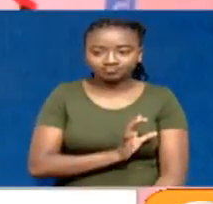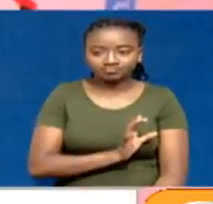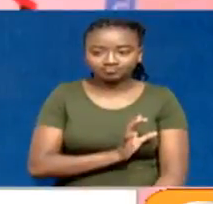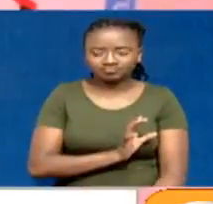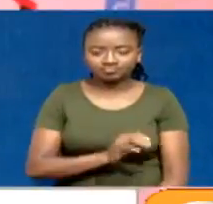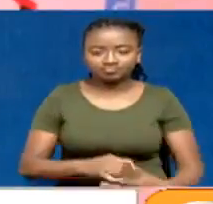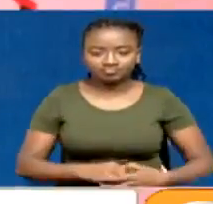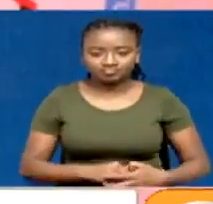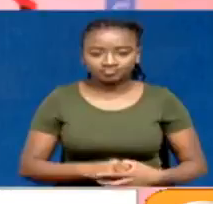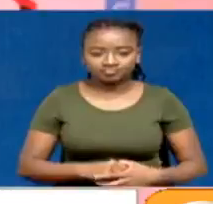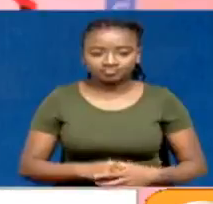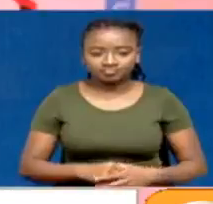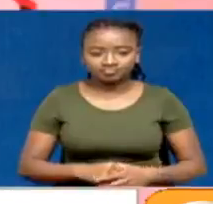because